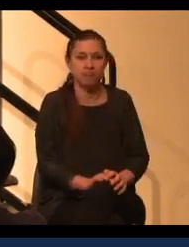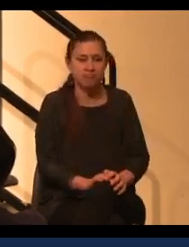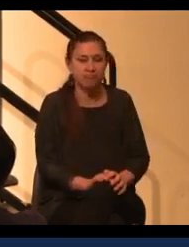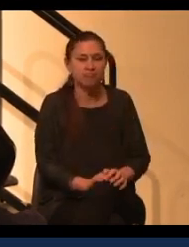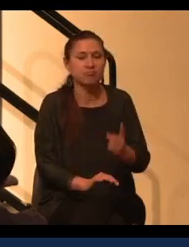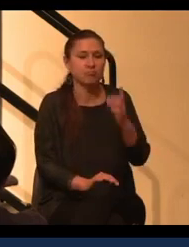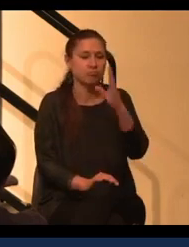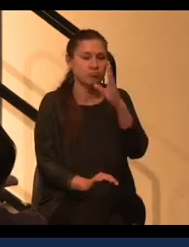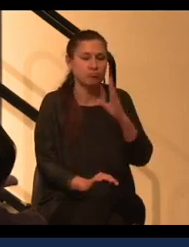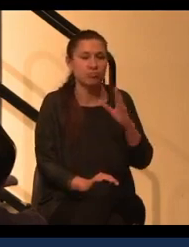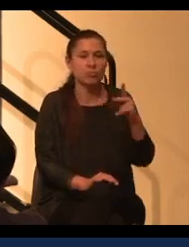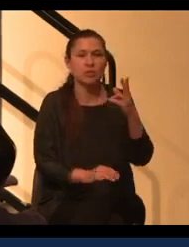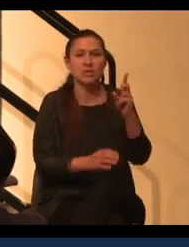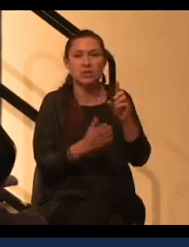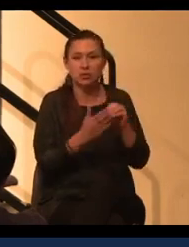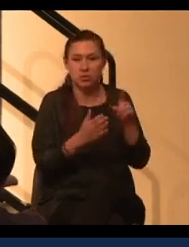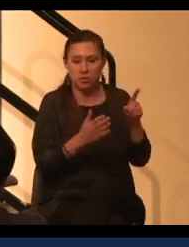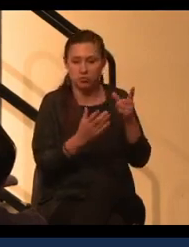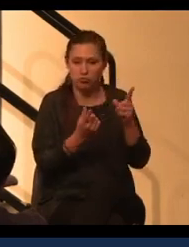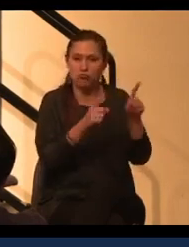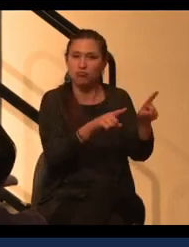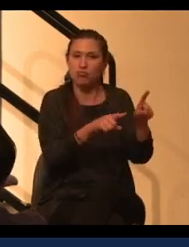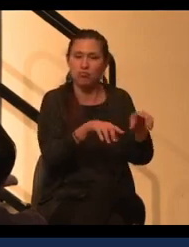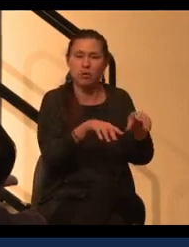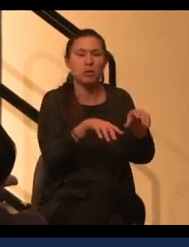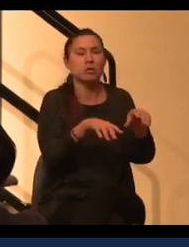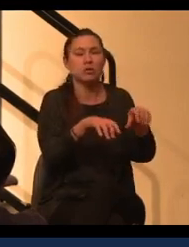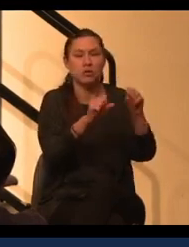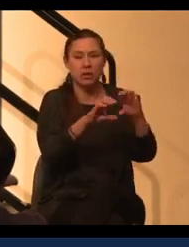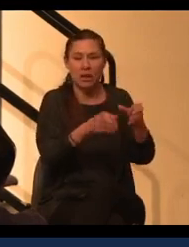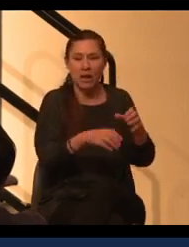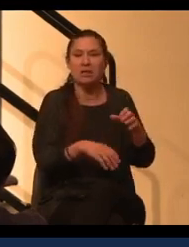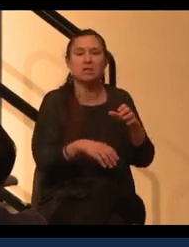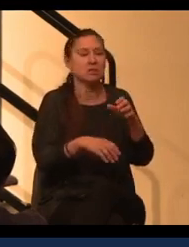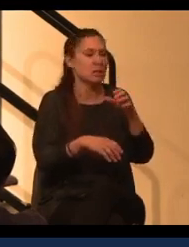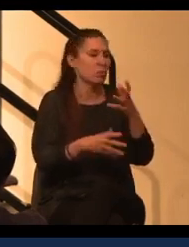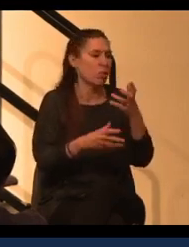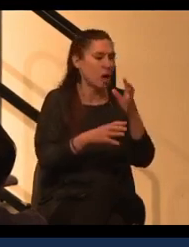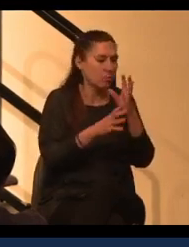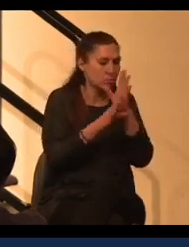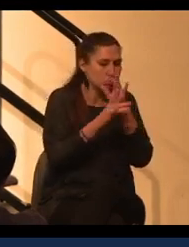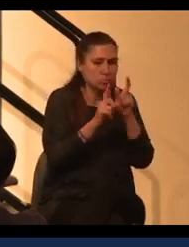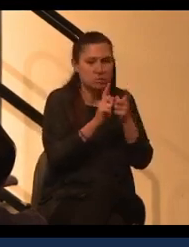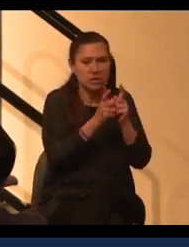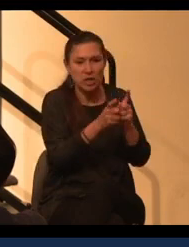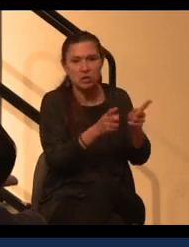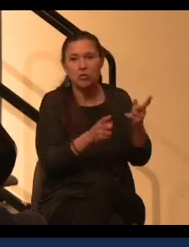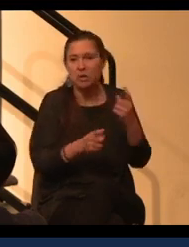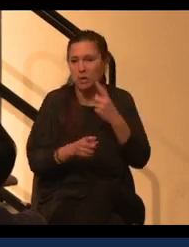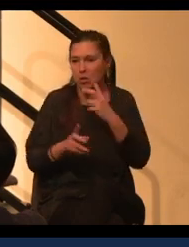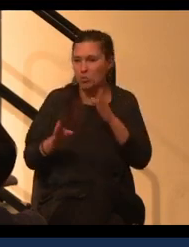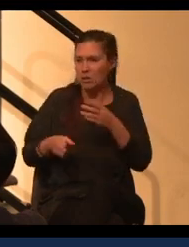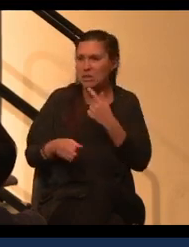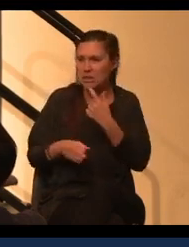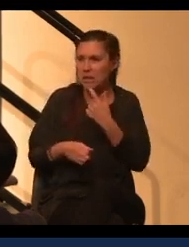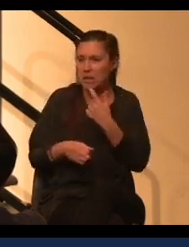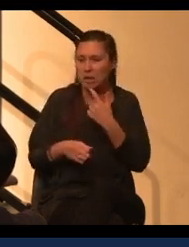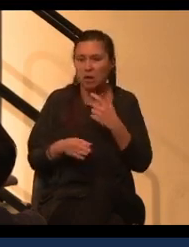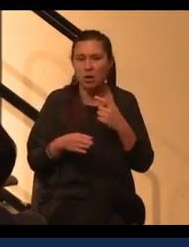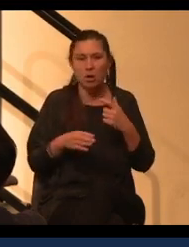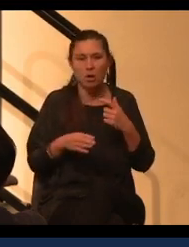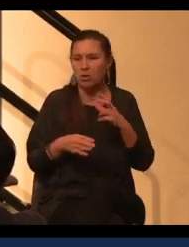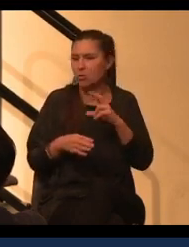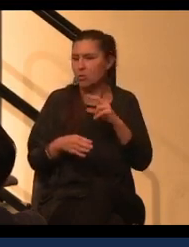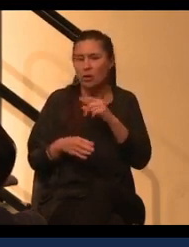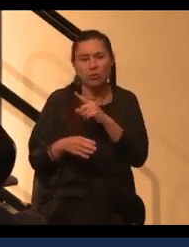Brazilian doctoral student of mine went in and was talking on the phone and saying, you know, I want to change my accent. And the person that answered had shared,